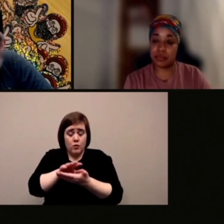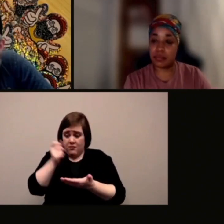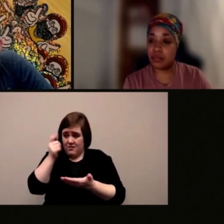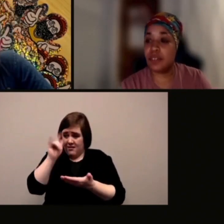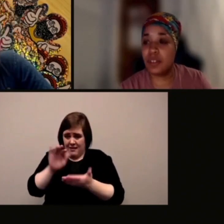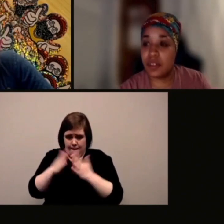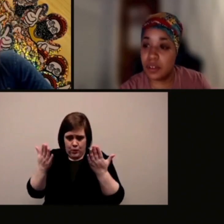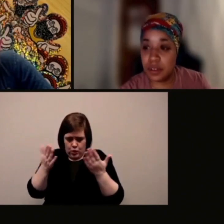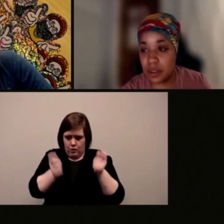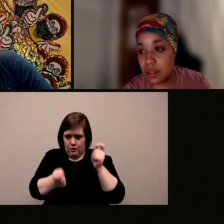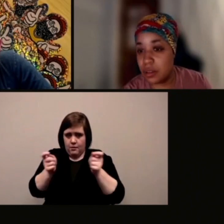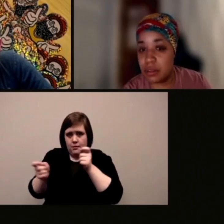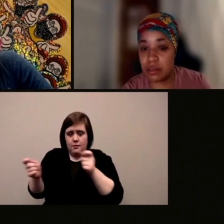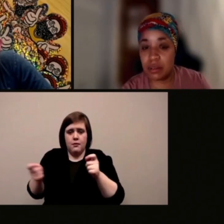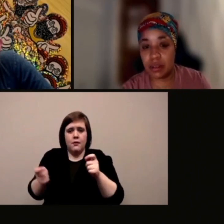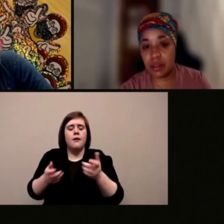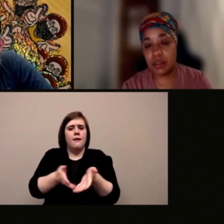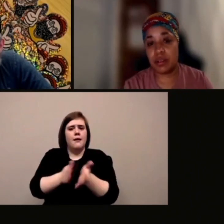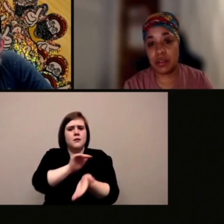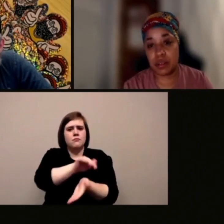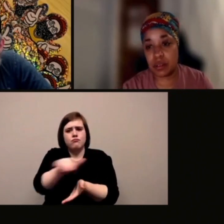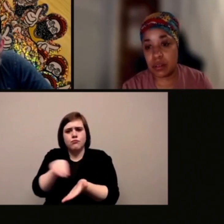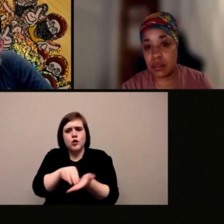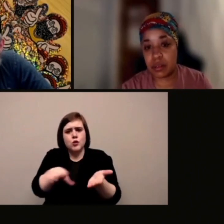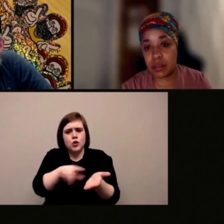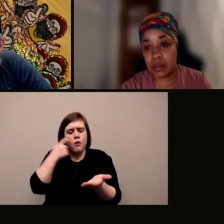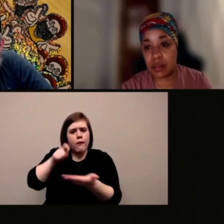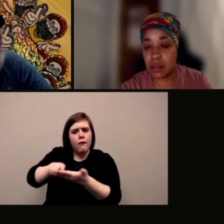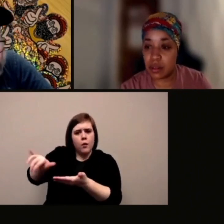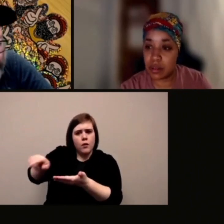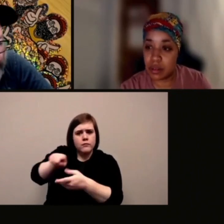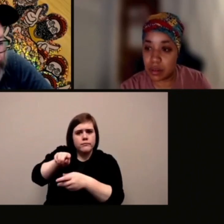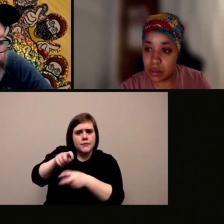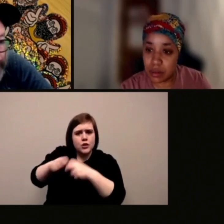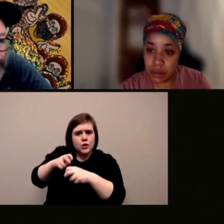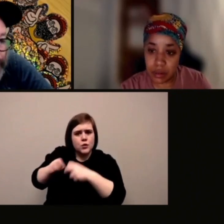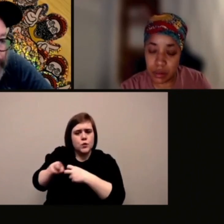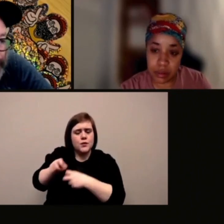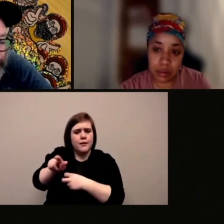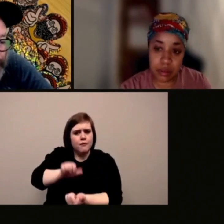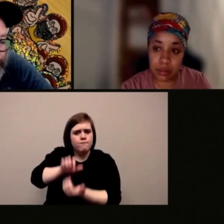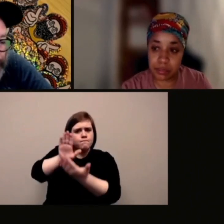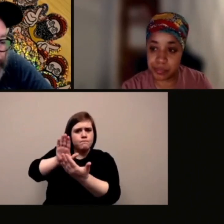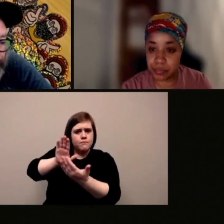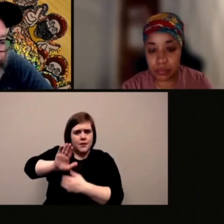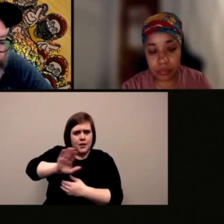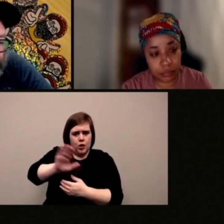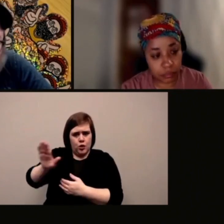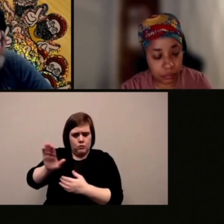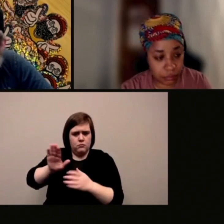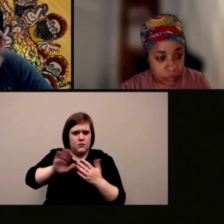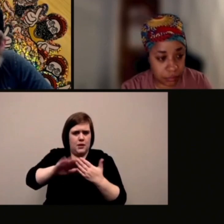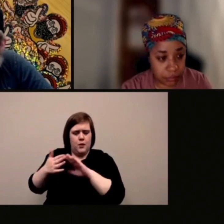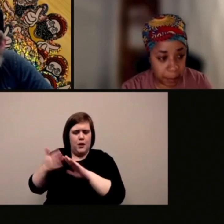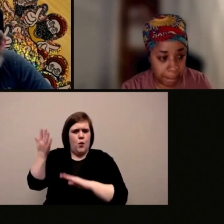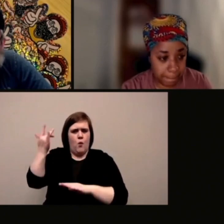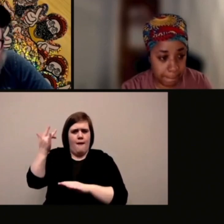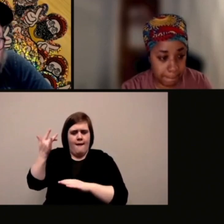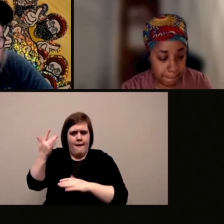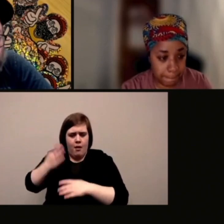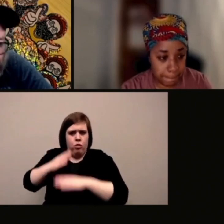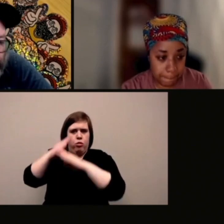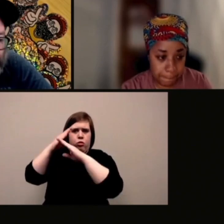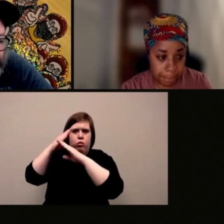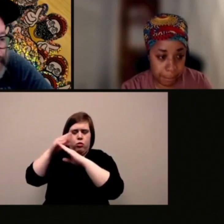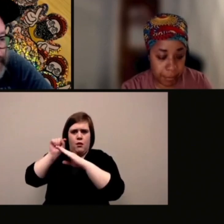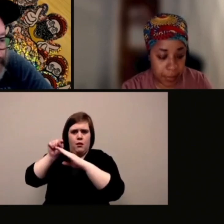has the students to identify the issues that they face in their community and why do they not have access to be